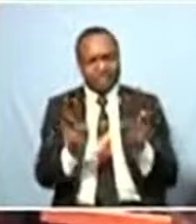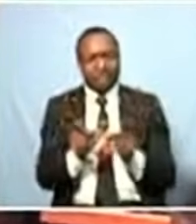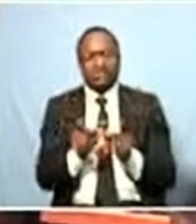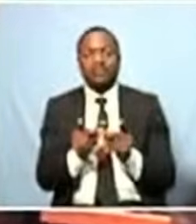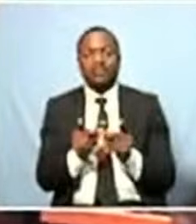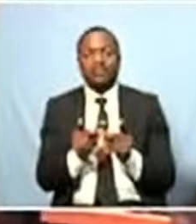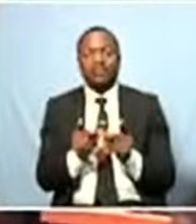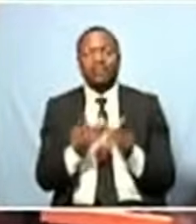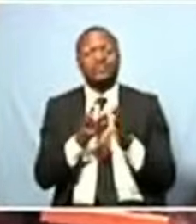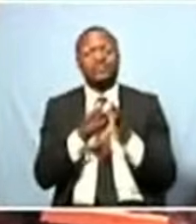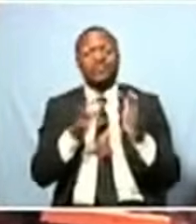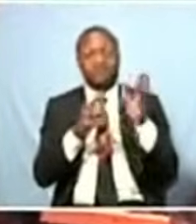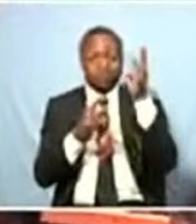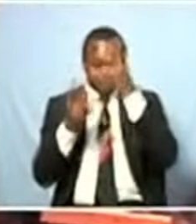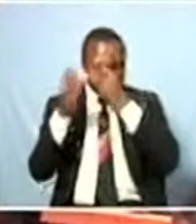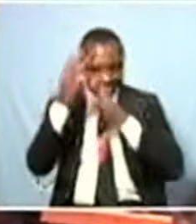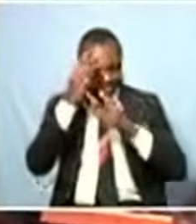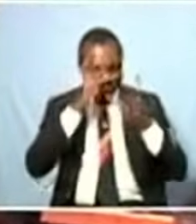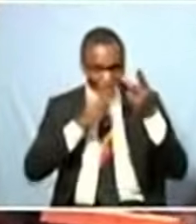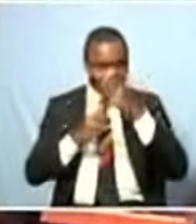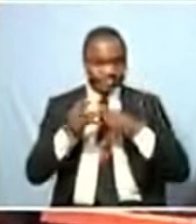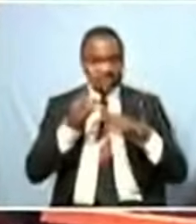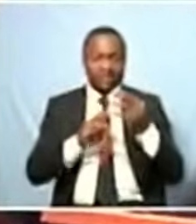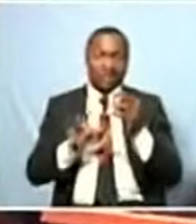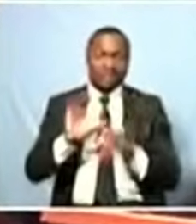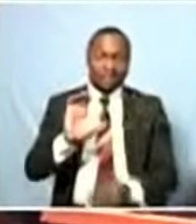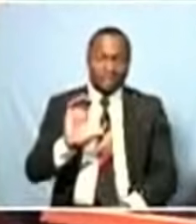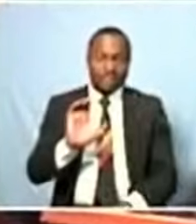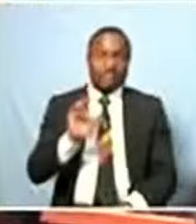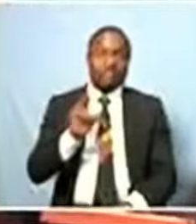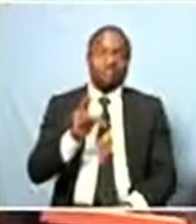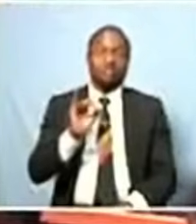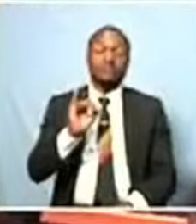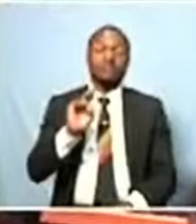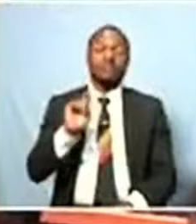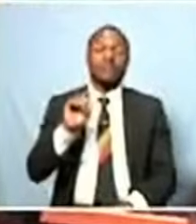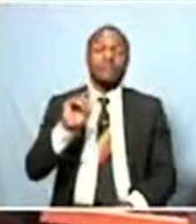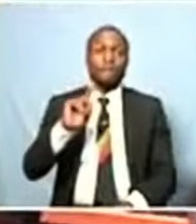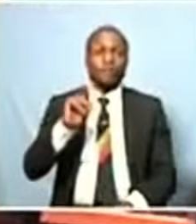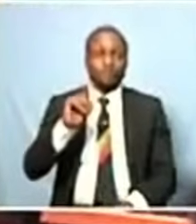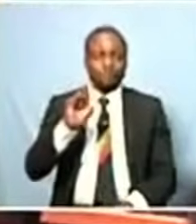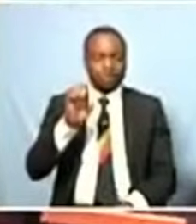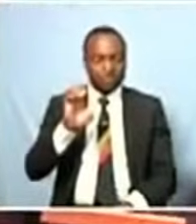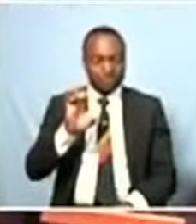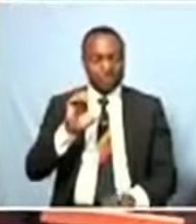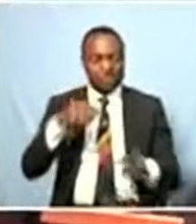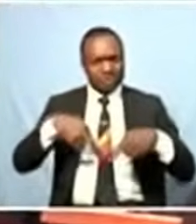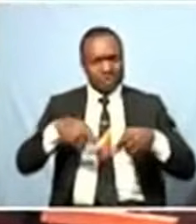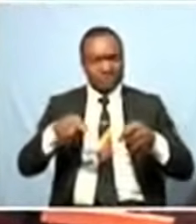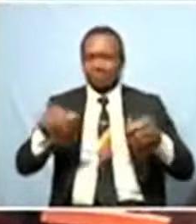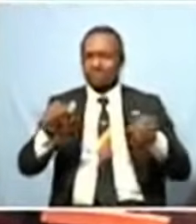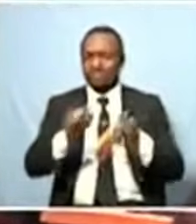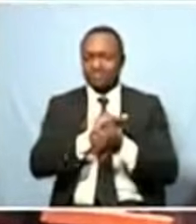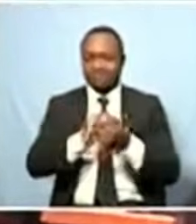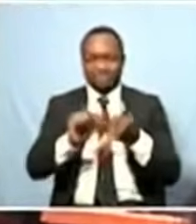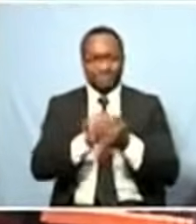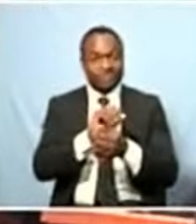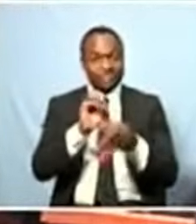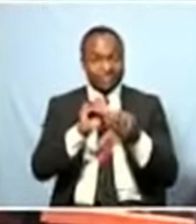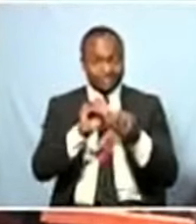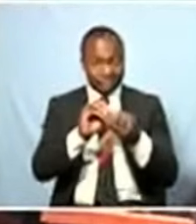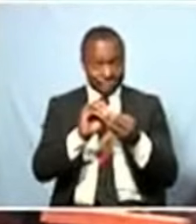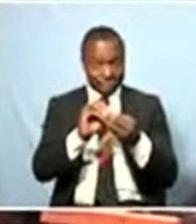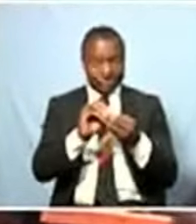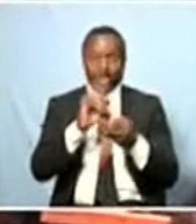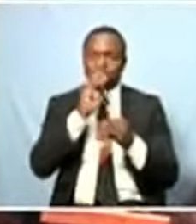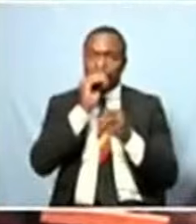major concern also is the Chundaponde Mwere Road, which remains in a deplorable state. Madam